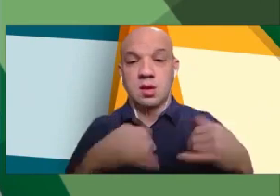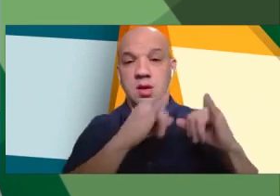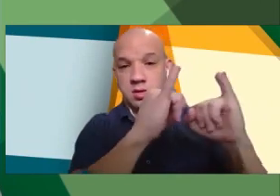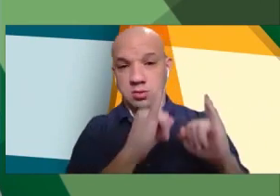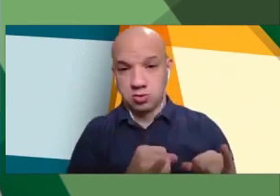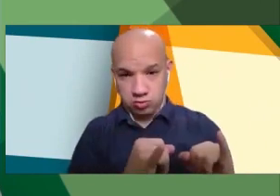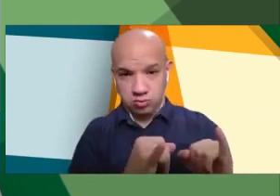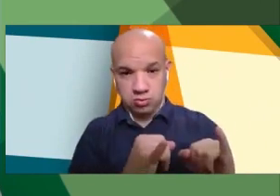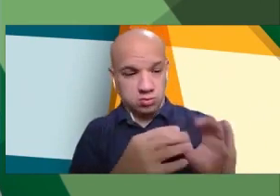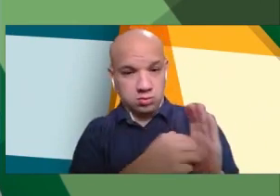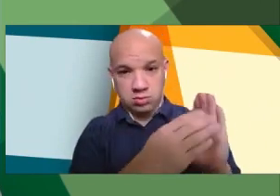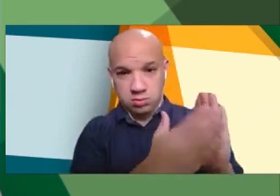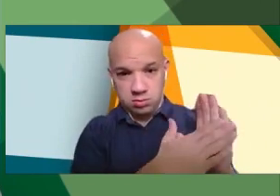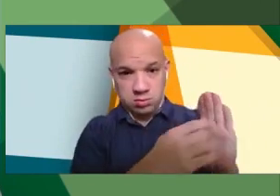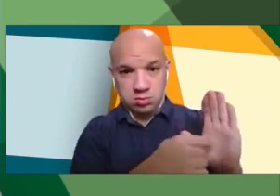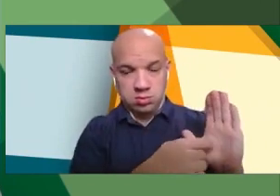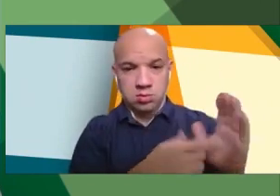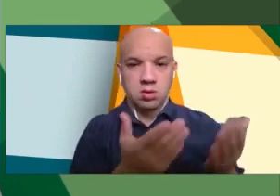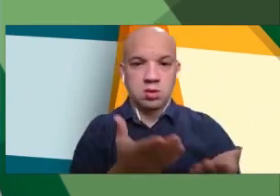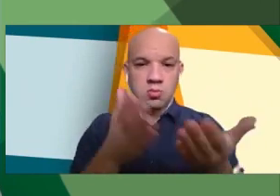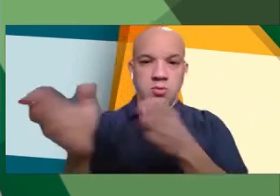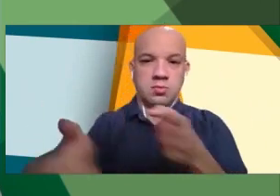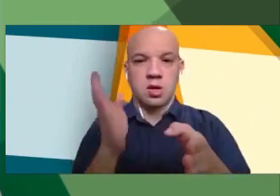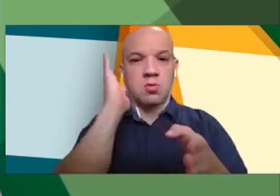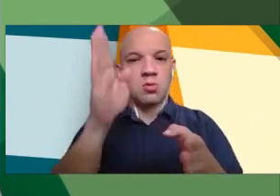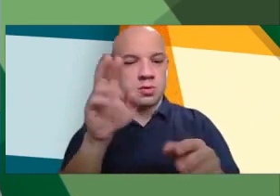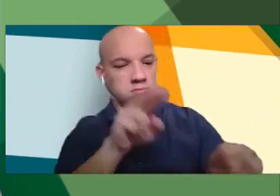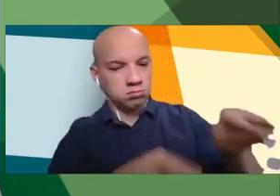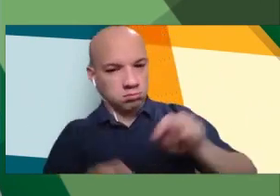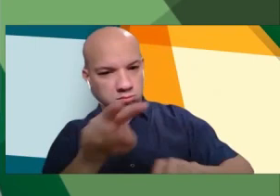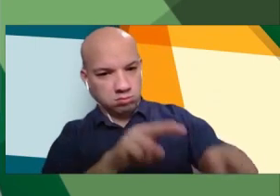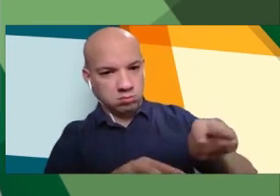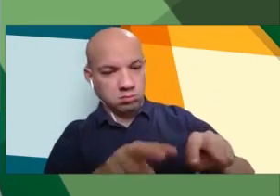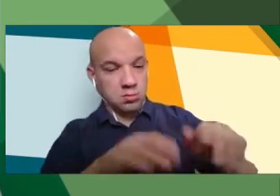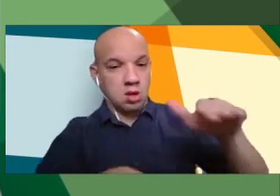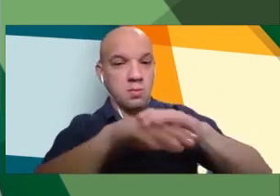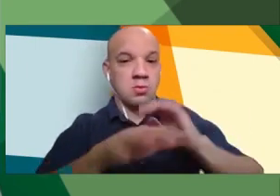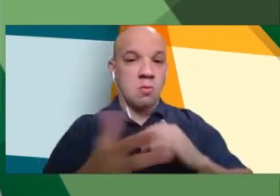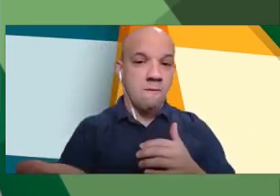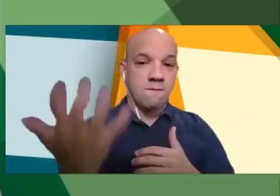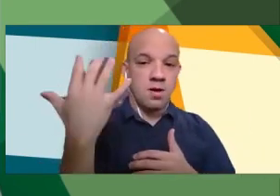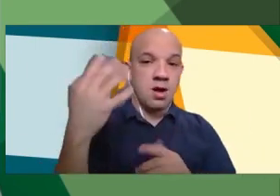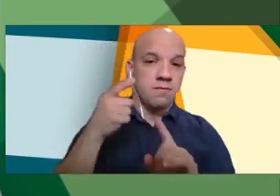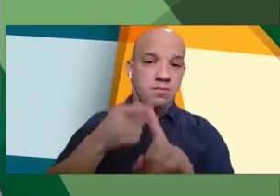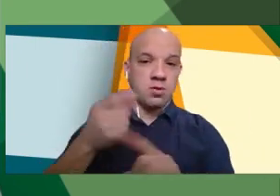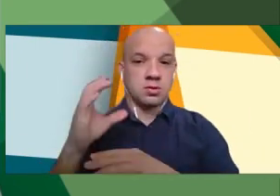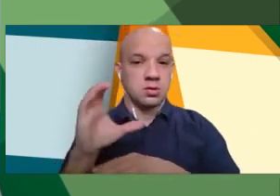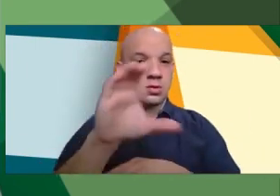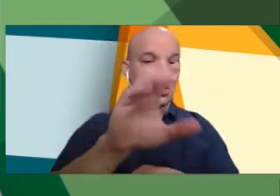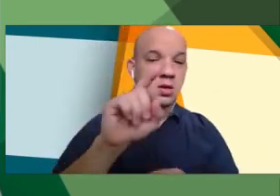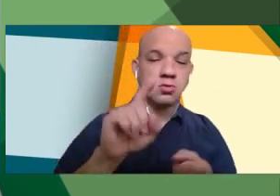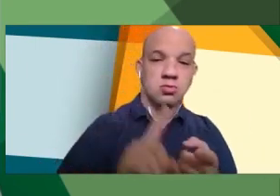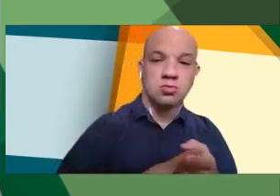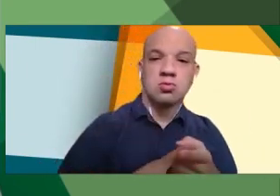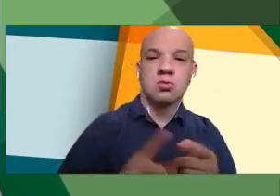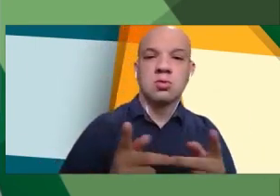submitted proposed plans will be evaluated, and up to 5 points may be assigned to the proposer based